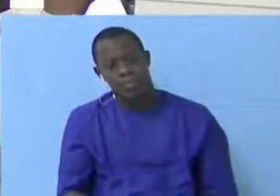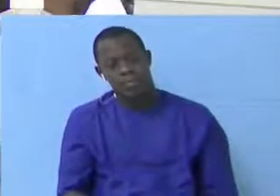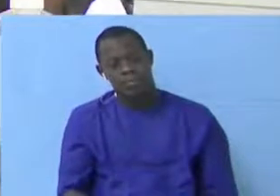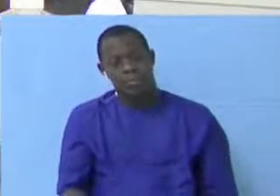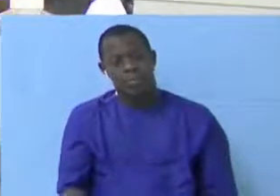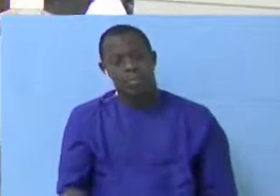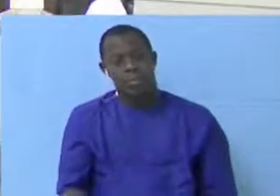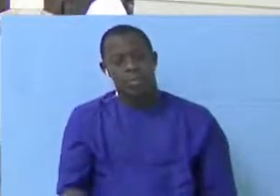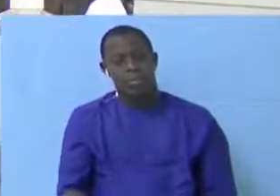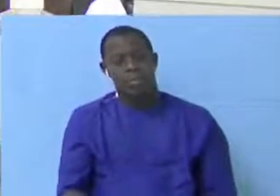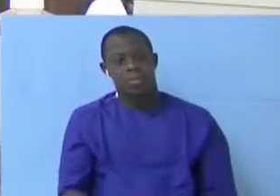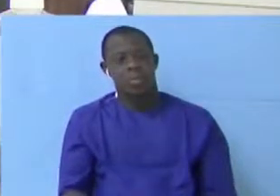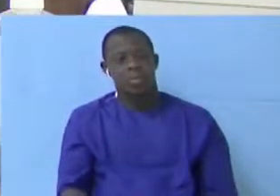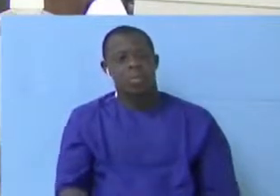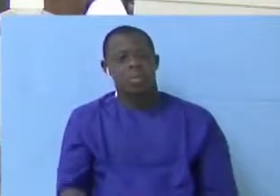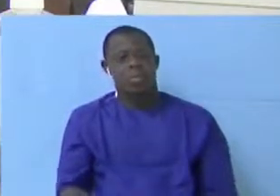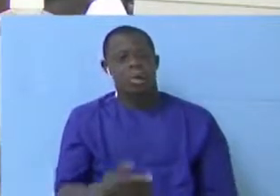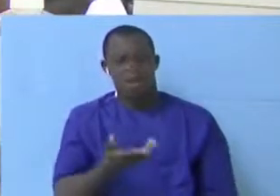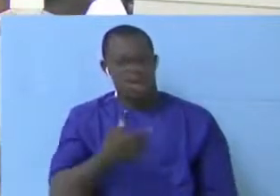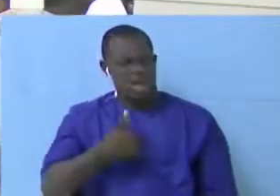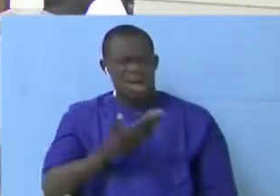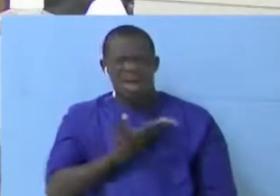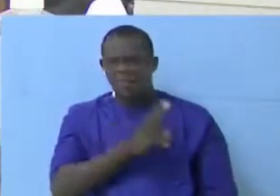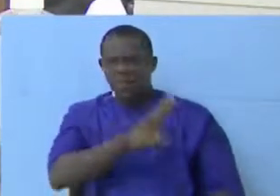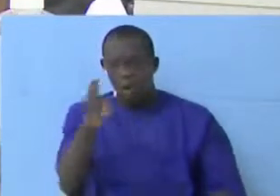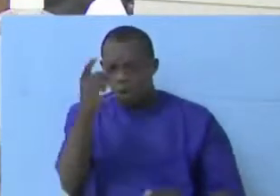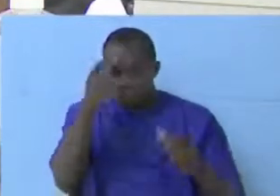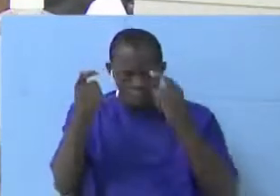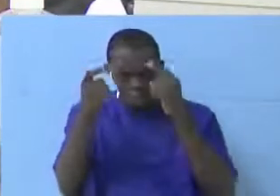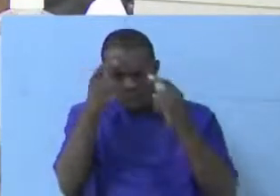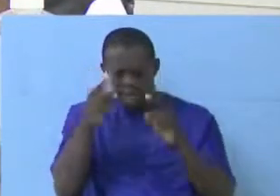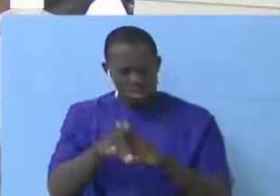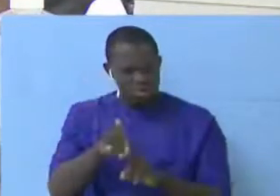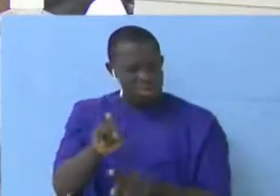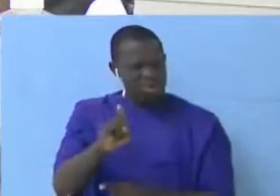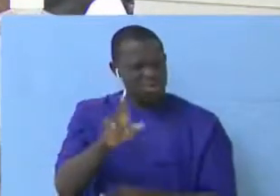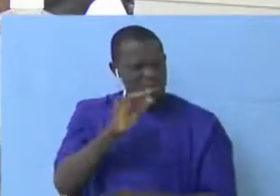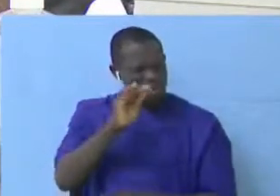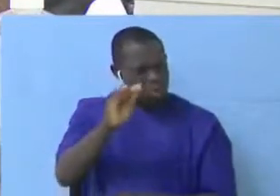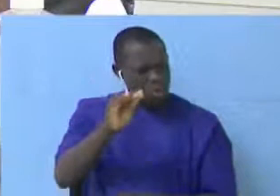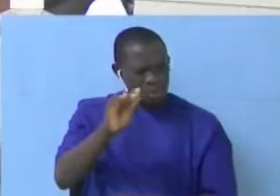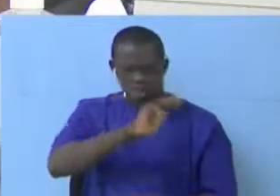I didn't have a doubt that that's not true. Their story is not the truth.